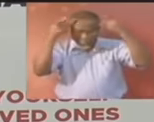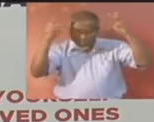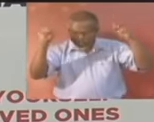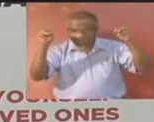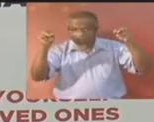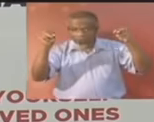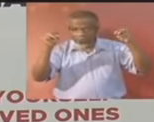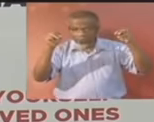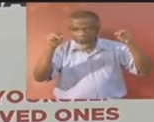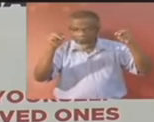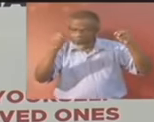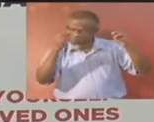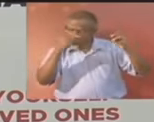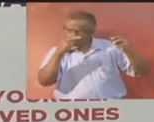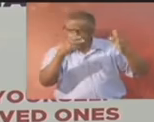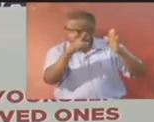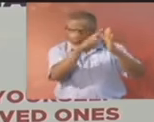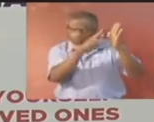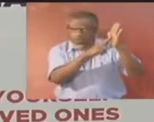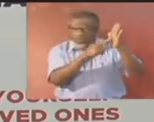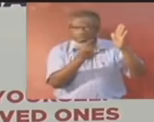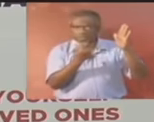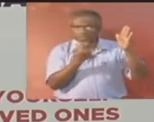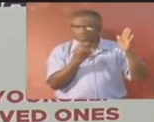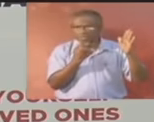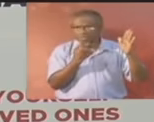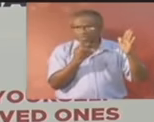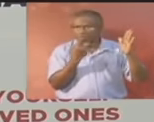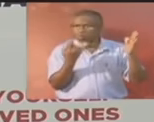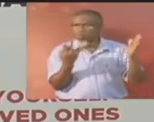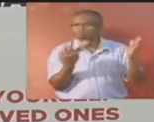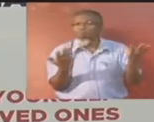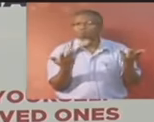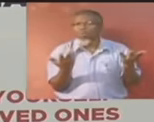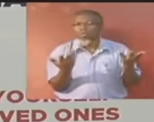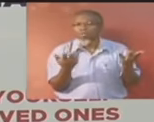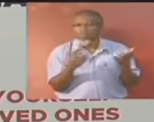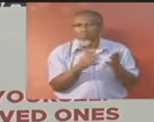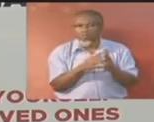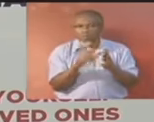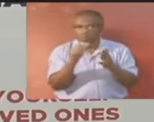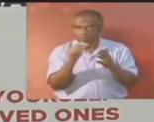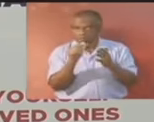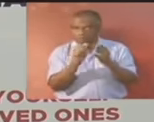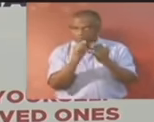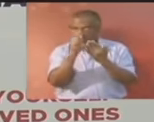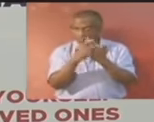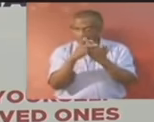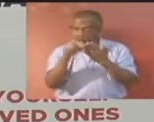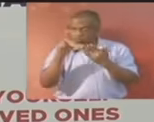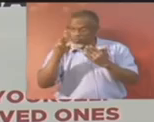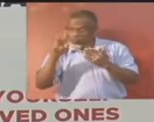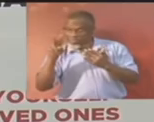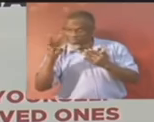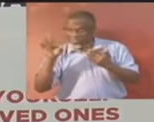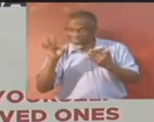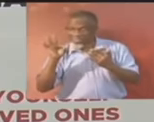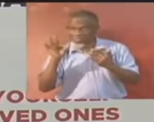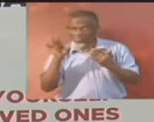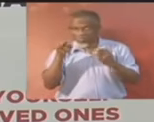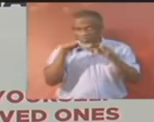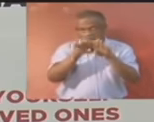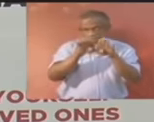of the regulations which were put in place. And those were, as of April 29th, the closure of bars and restaurants, the closure